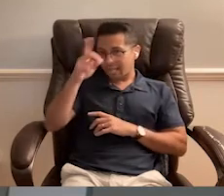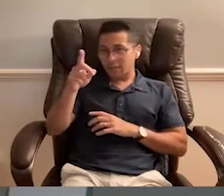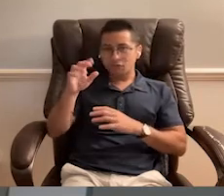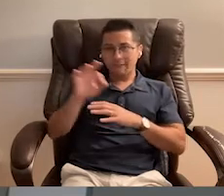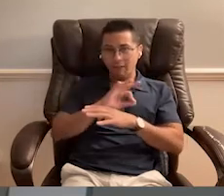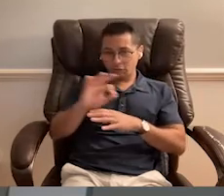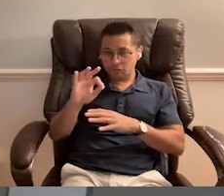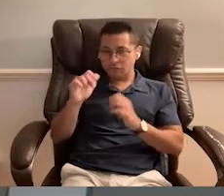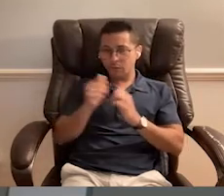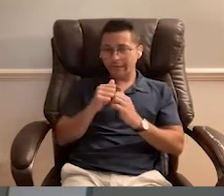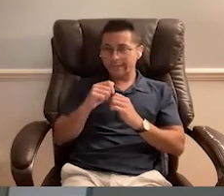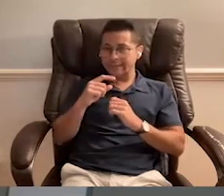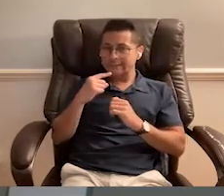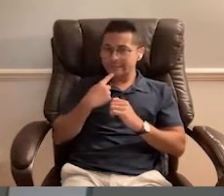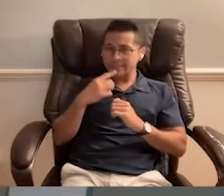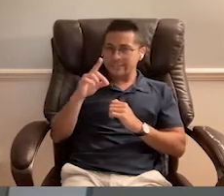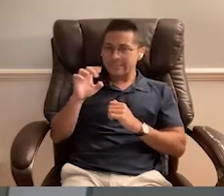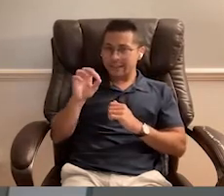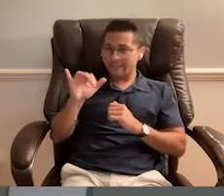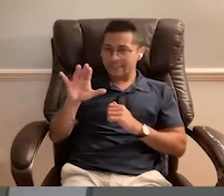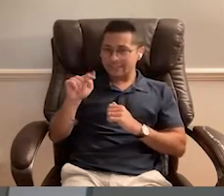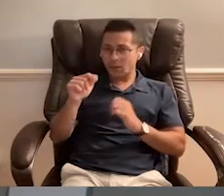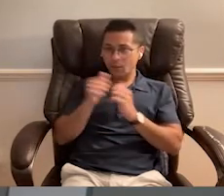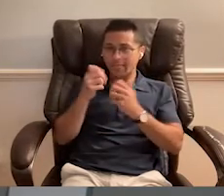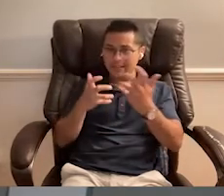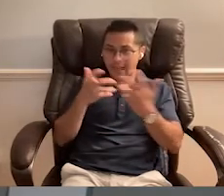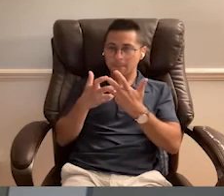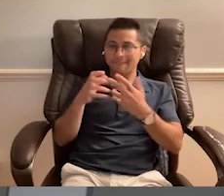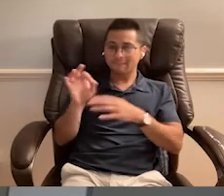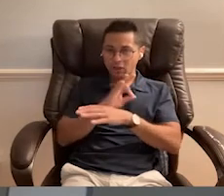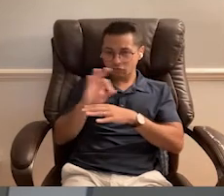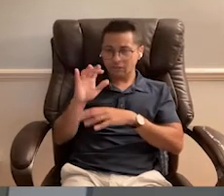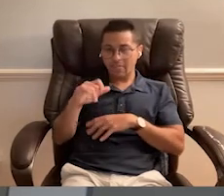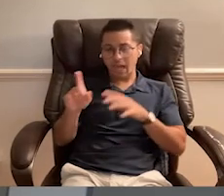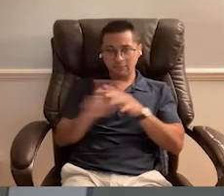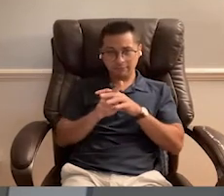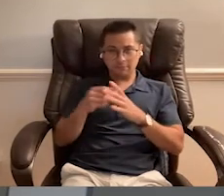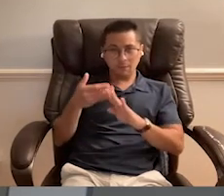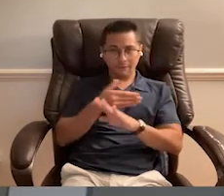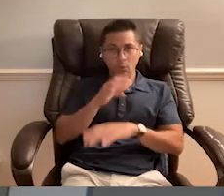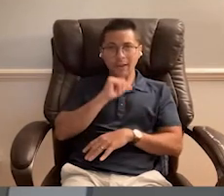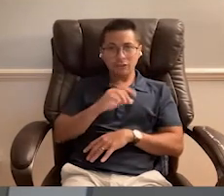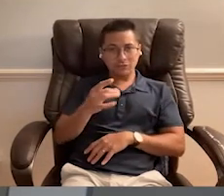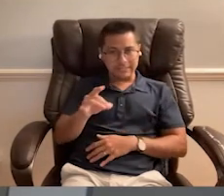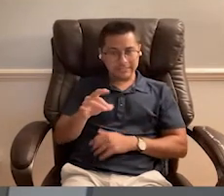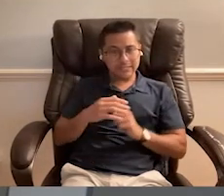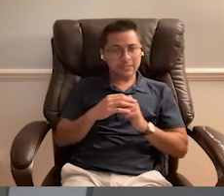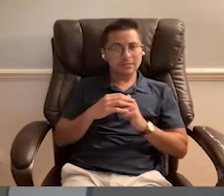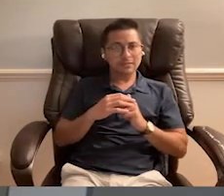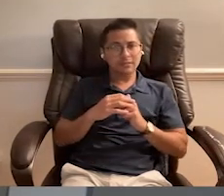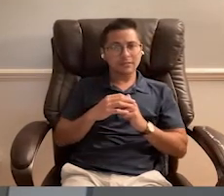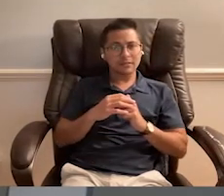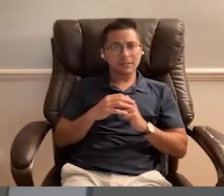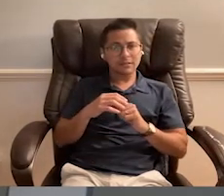significantly subaverage general intellectual functioning with significant deficits in adaptive functioning, which